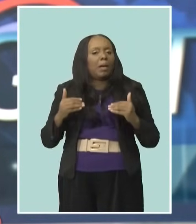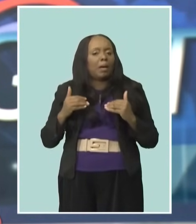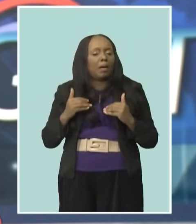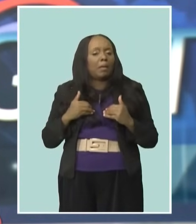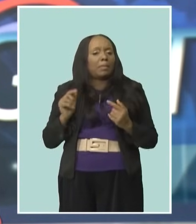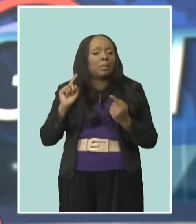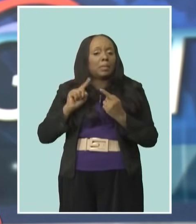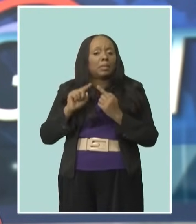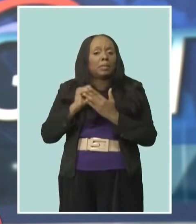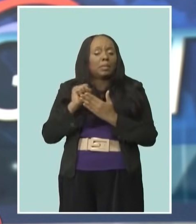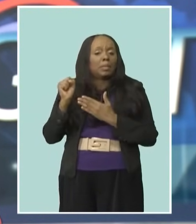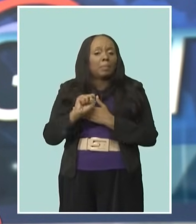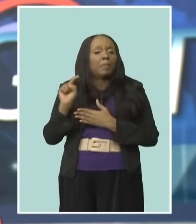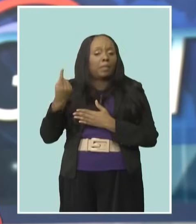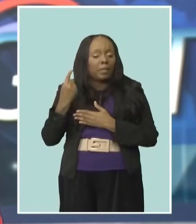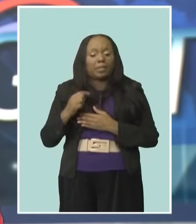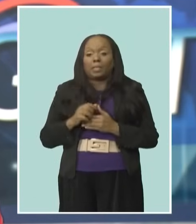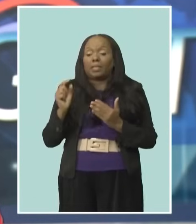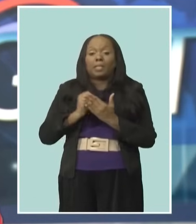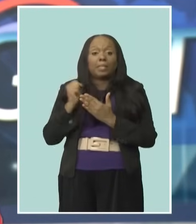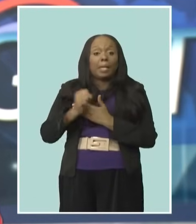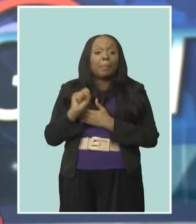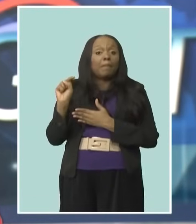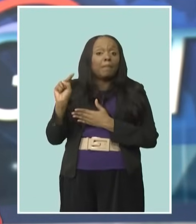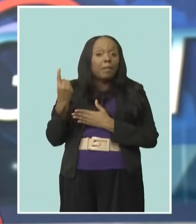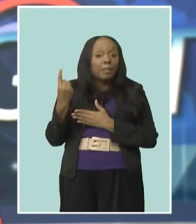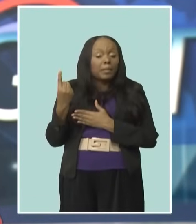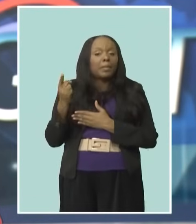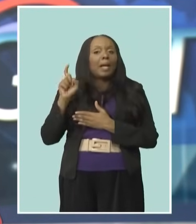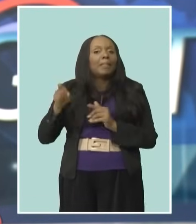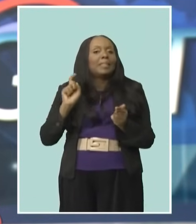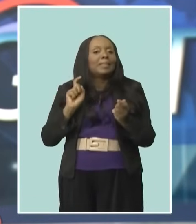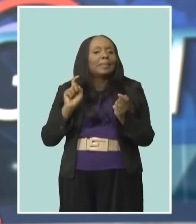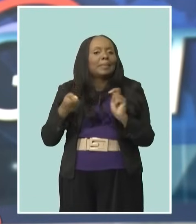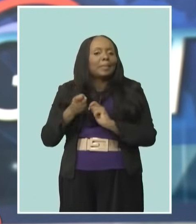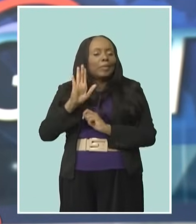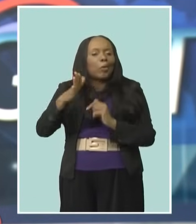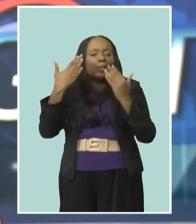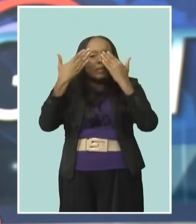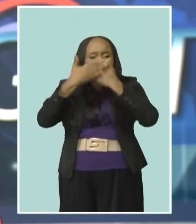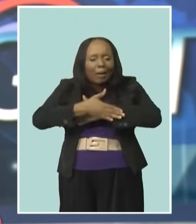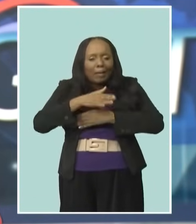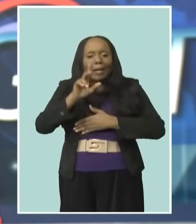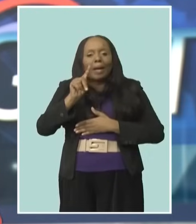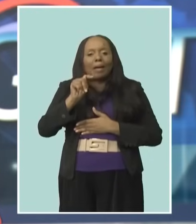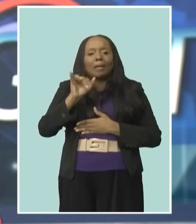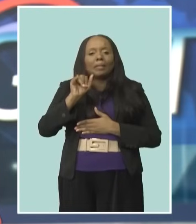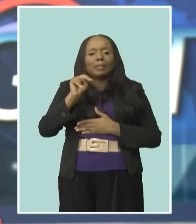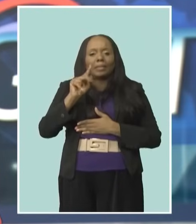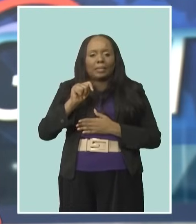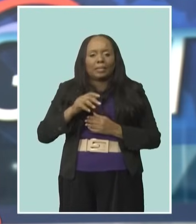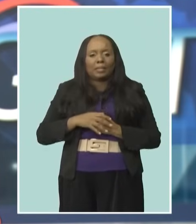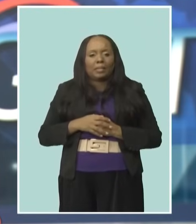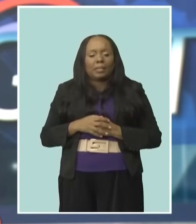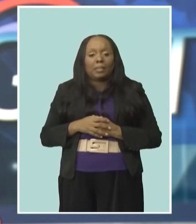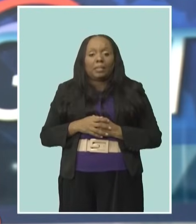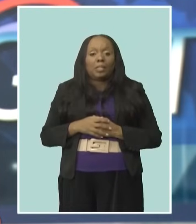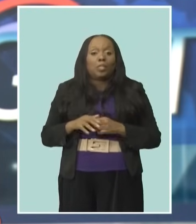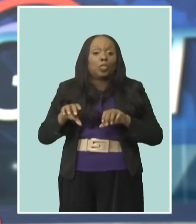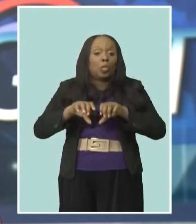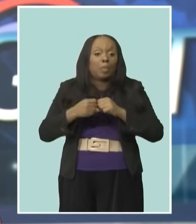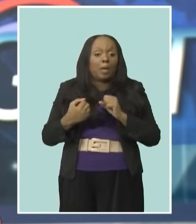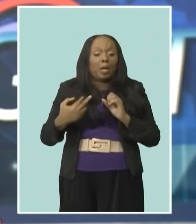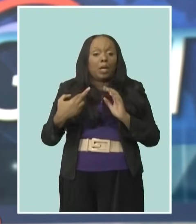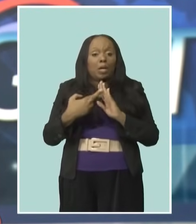tint regulations take effect. The road traffic amendment bill also imposes fines of $500 on those with